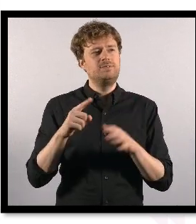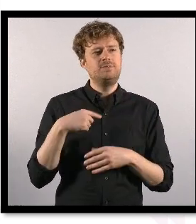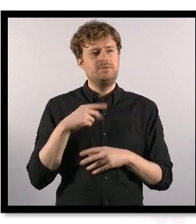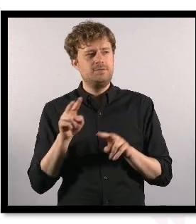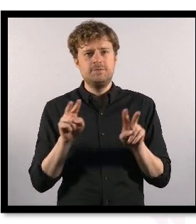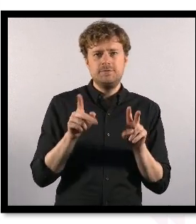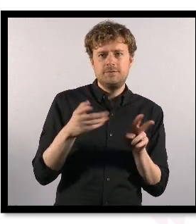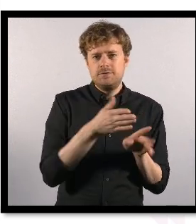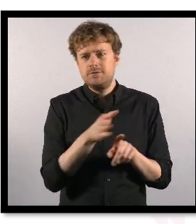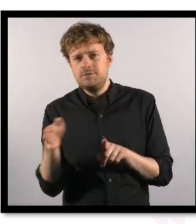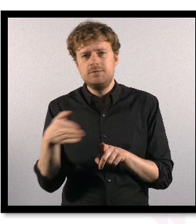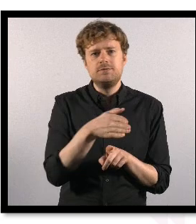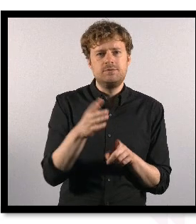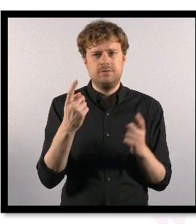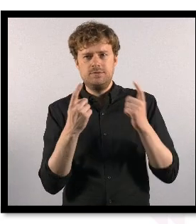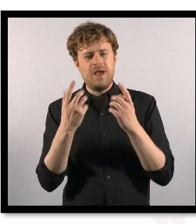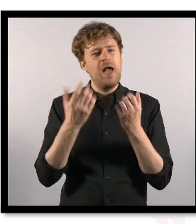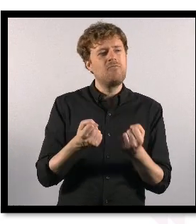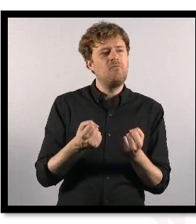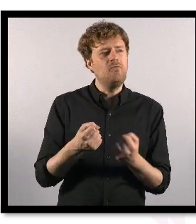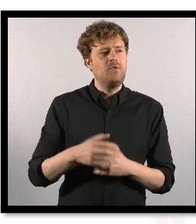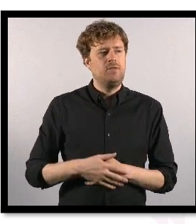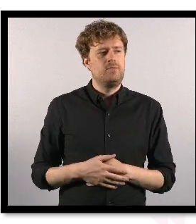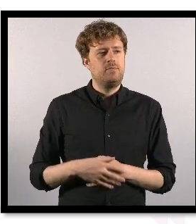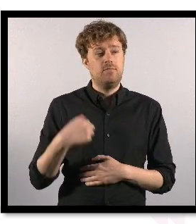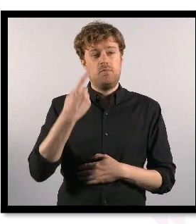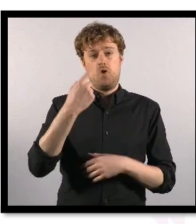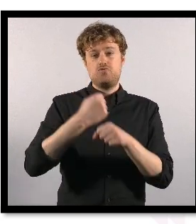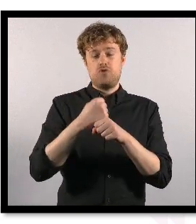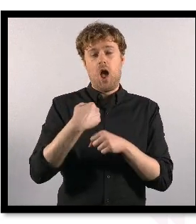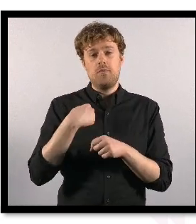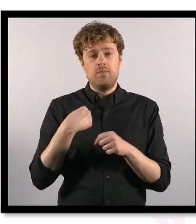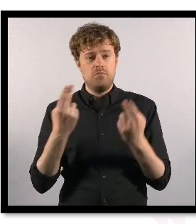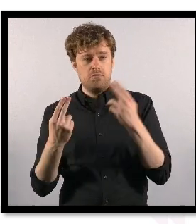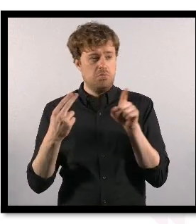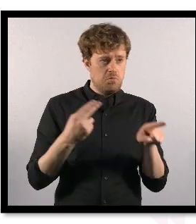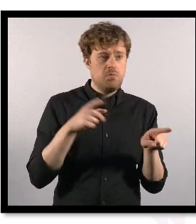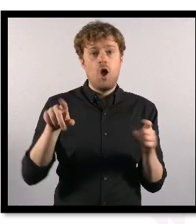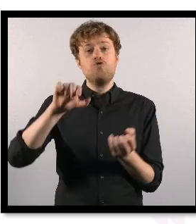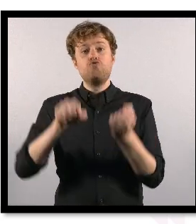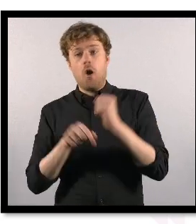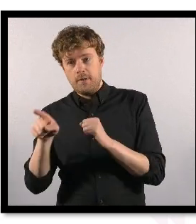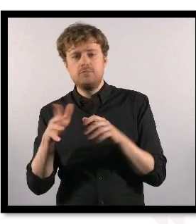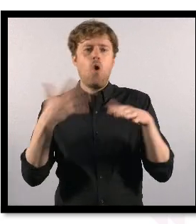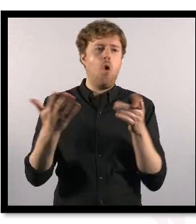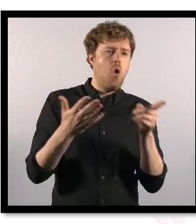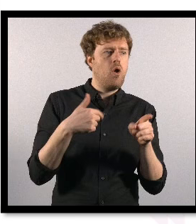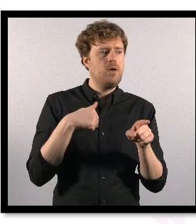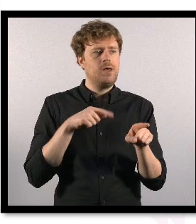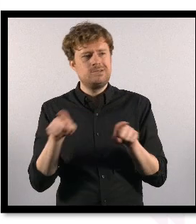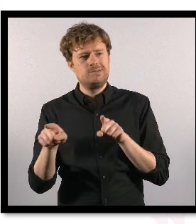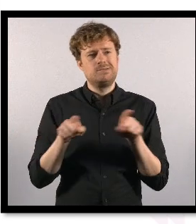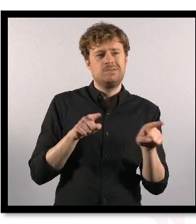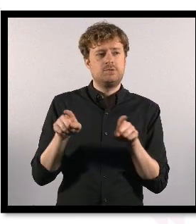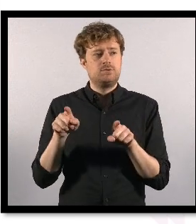did see that there was a lot of things in that, and I think some of the other things that I think were impactful is even like the governance and like seeing some of the changes that happened.